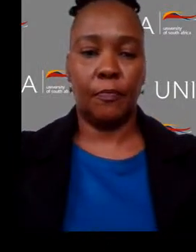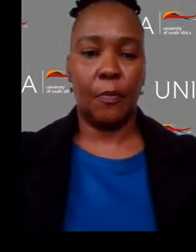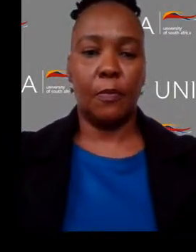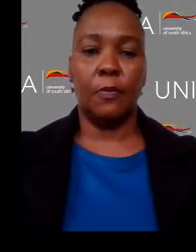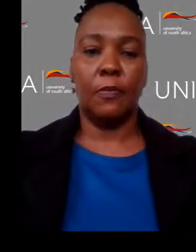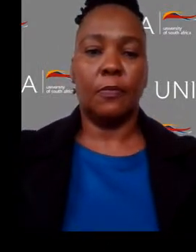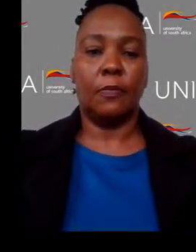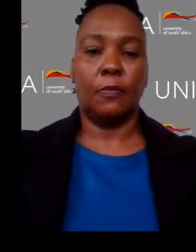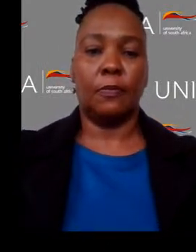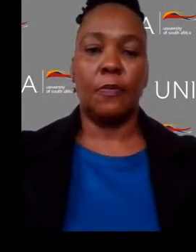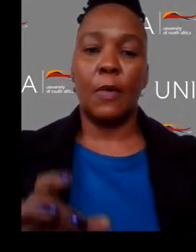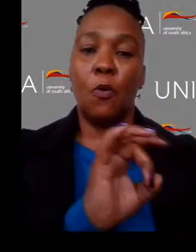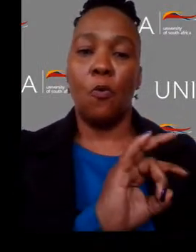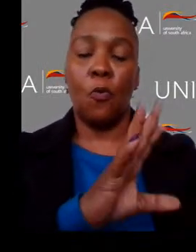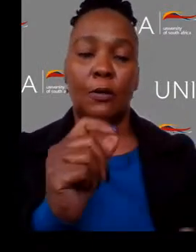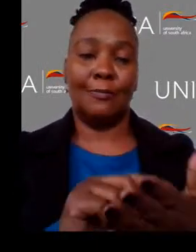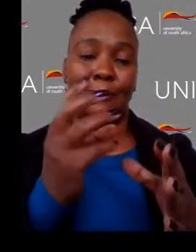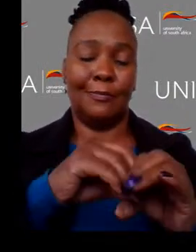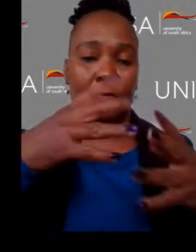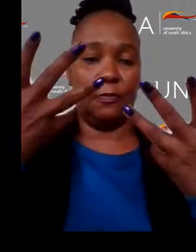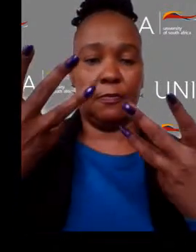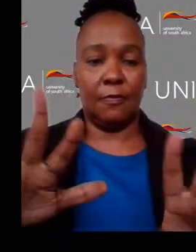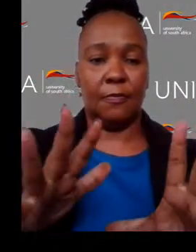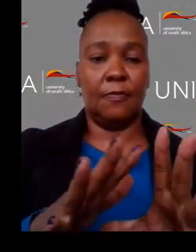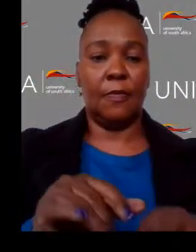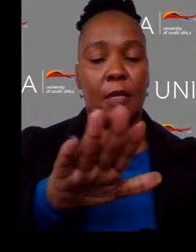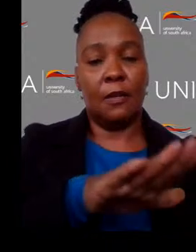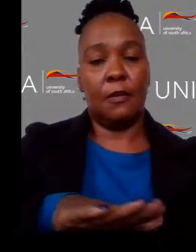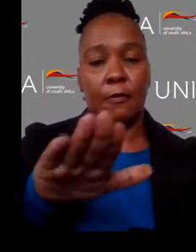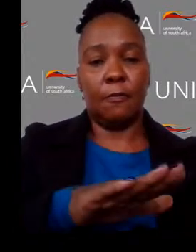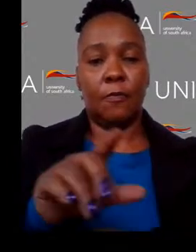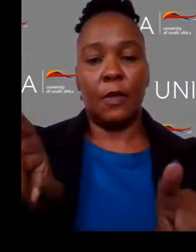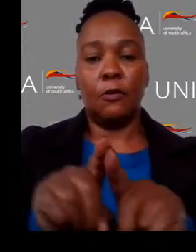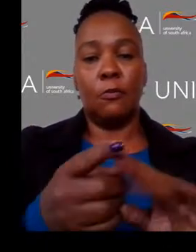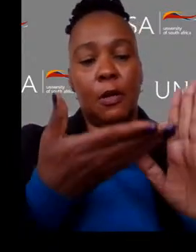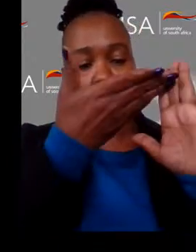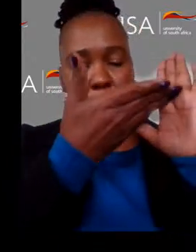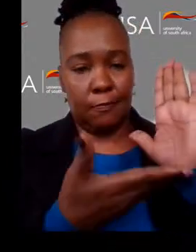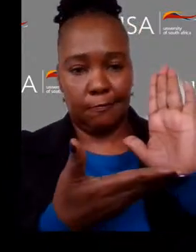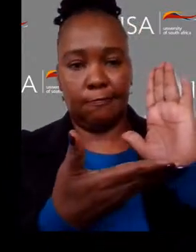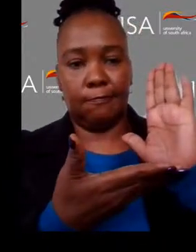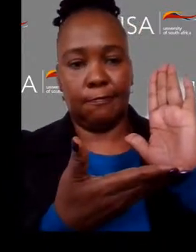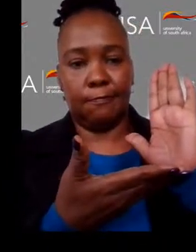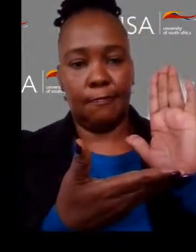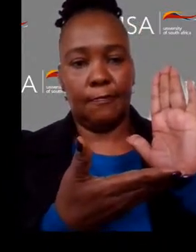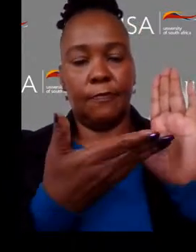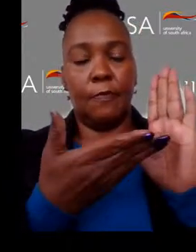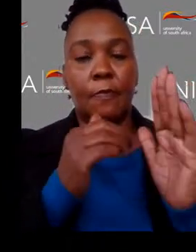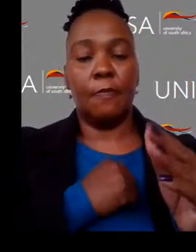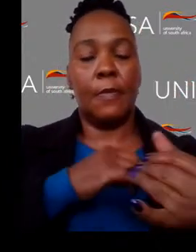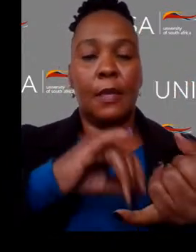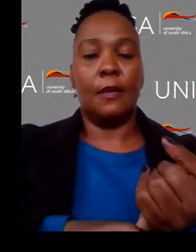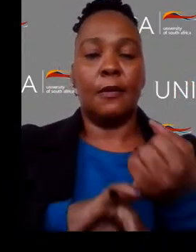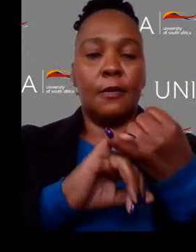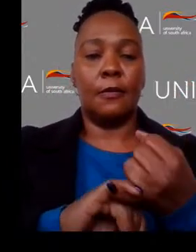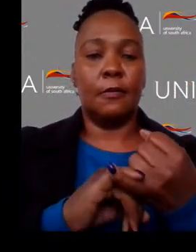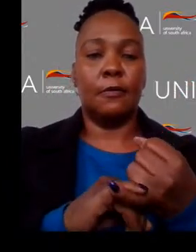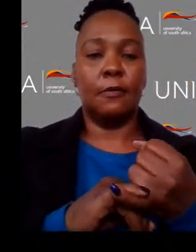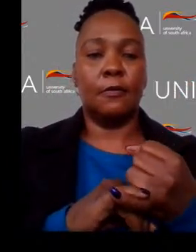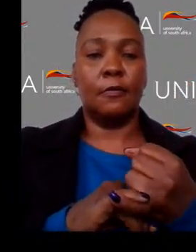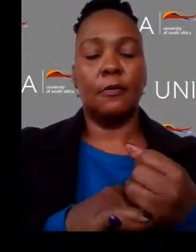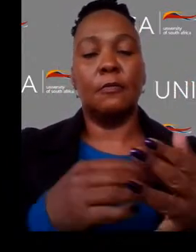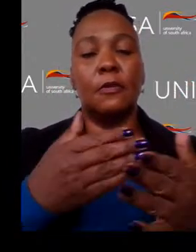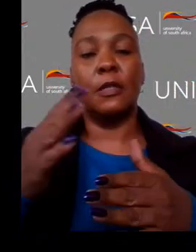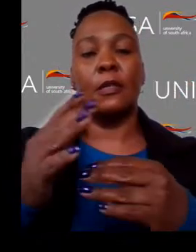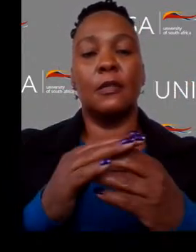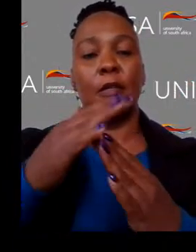So once you're logged in, this platform will look exactly almost like My Modules, except at the top it will say